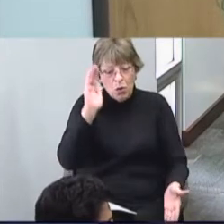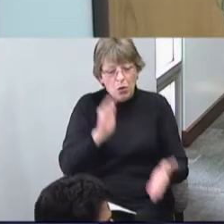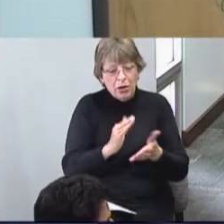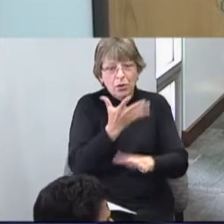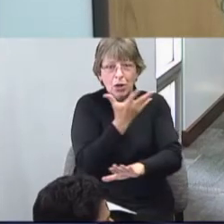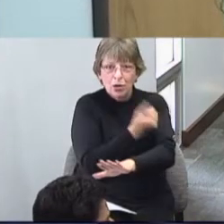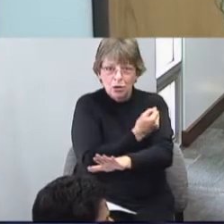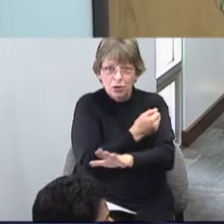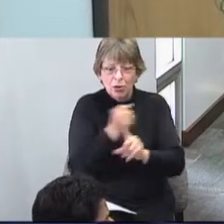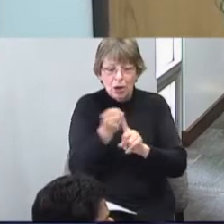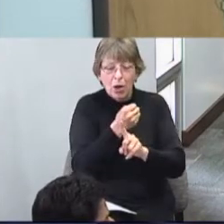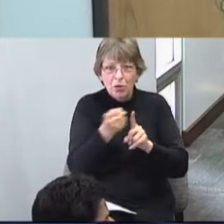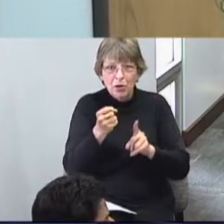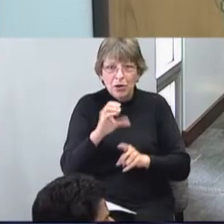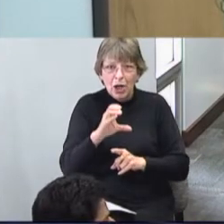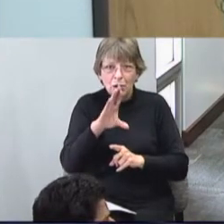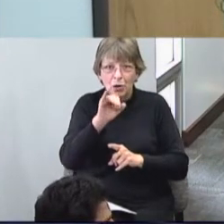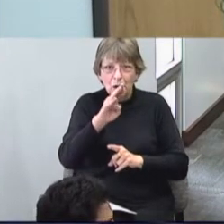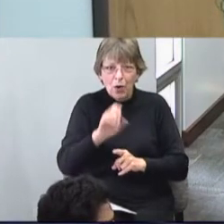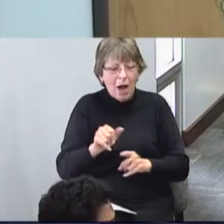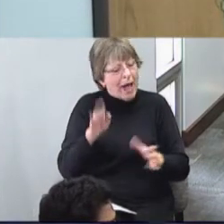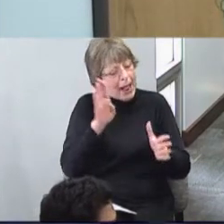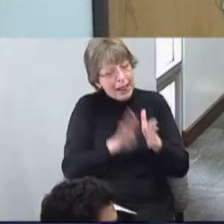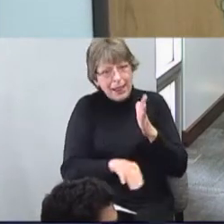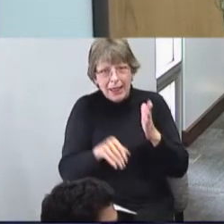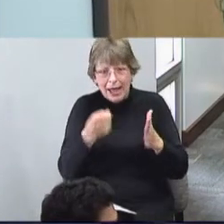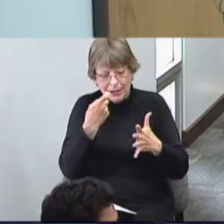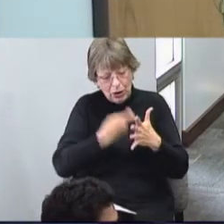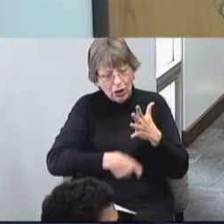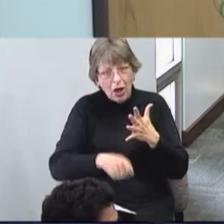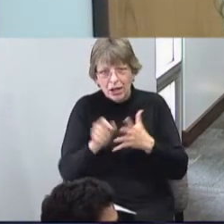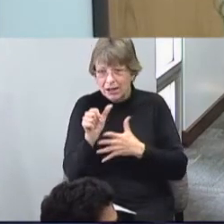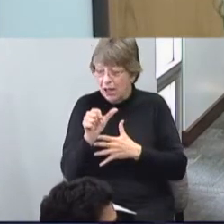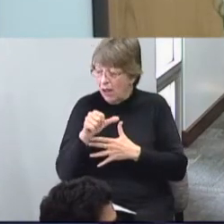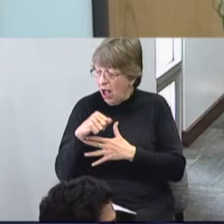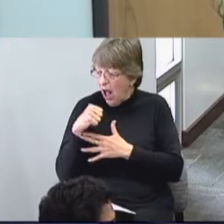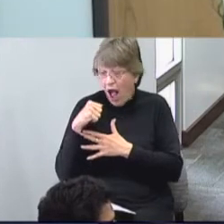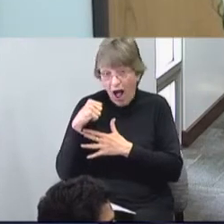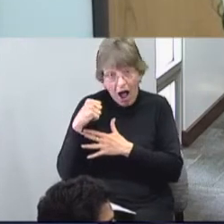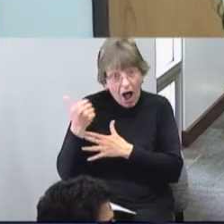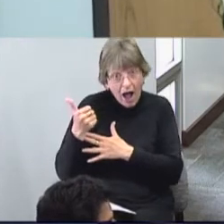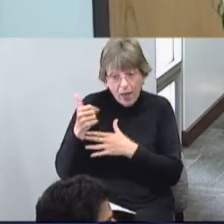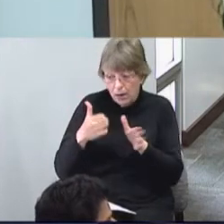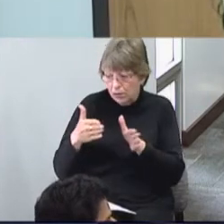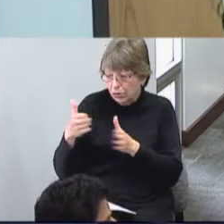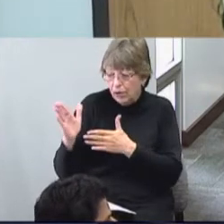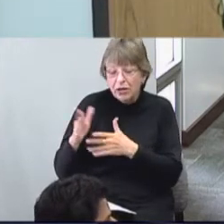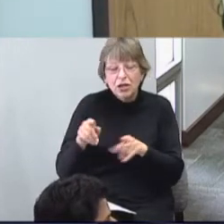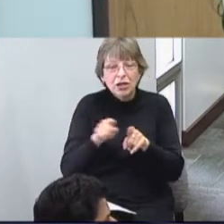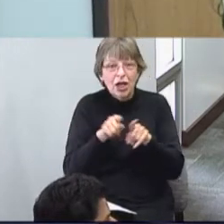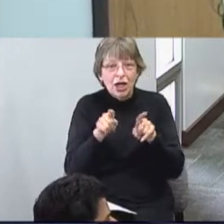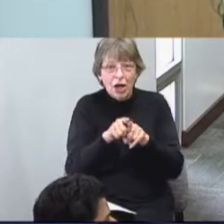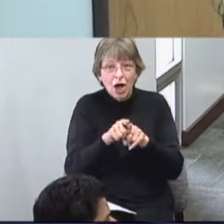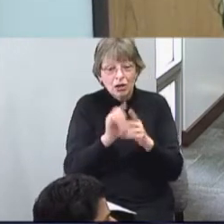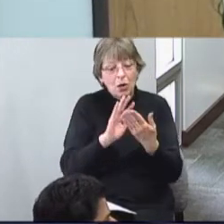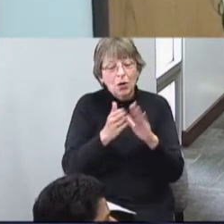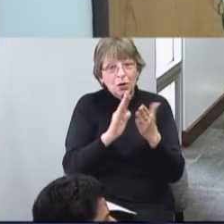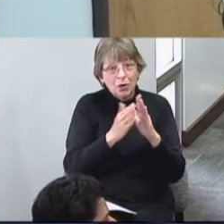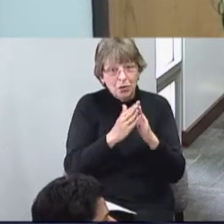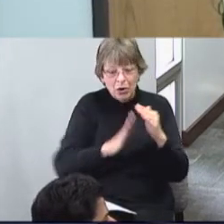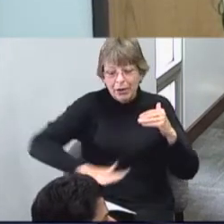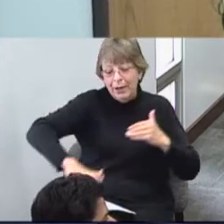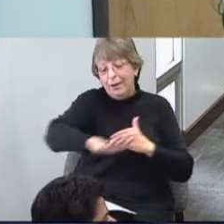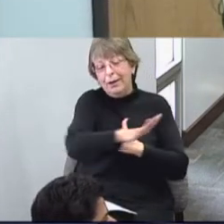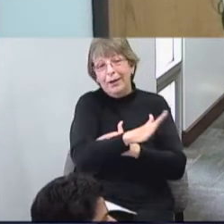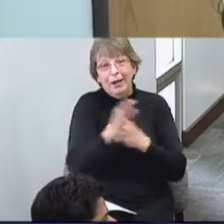and crime, and do so at less expense than any other justice strategy, and whereas drug courts facilitate community-wide partnerships